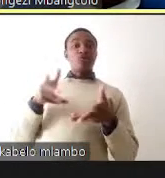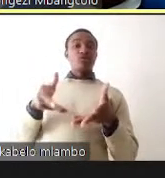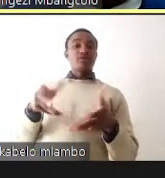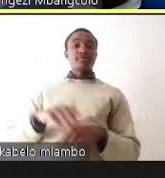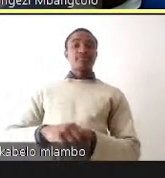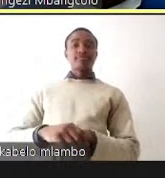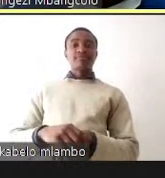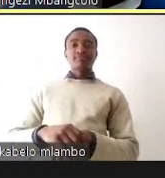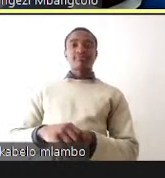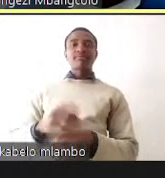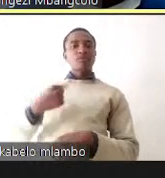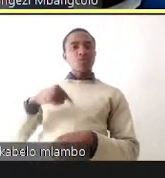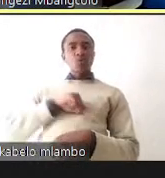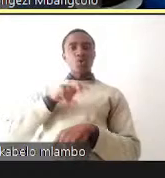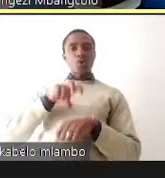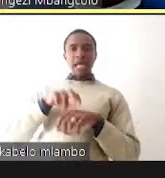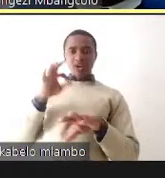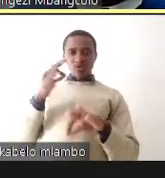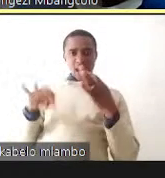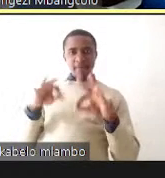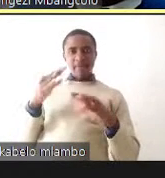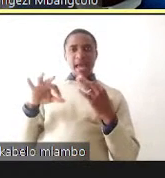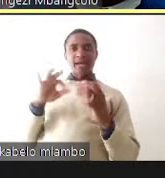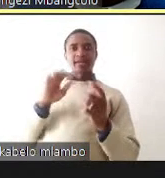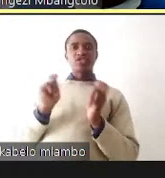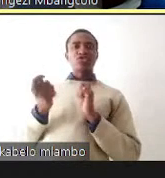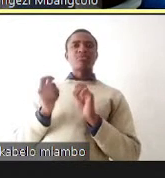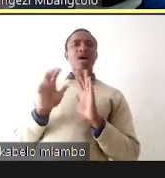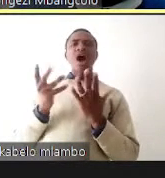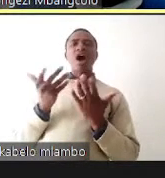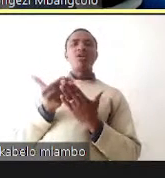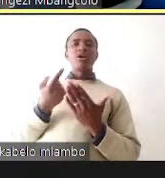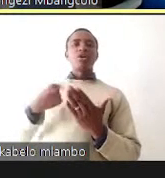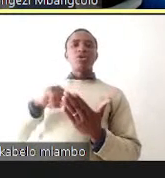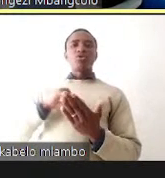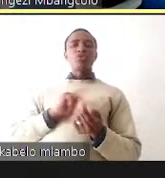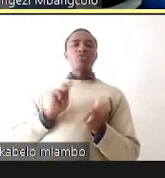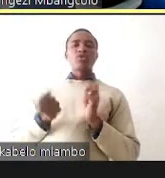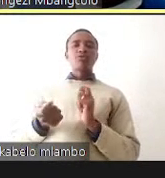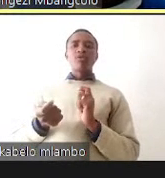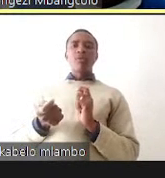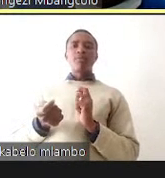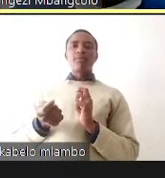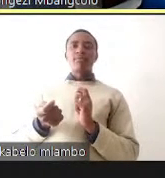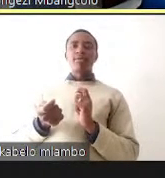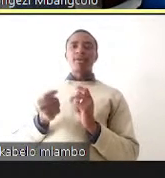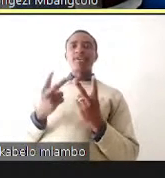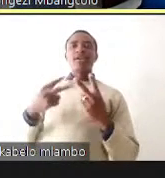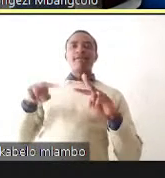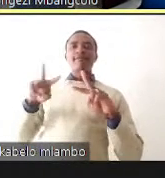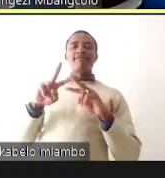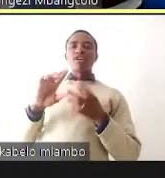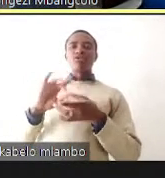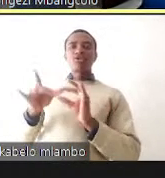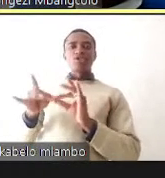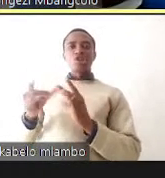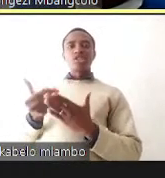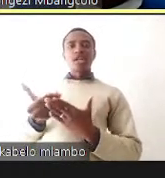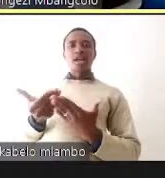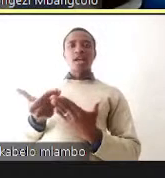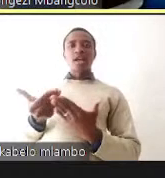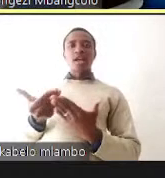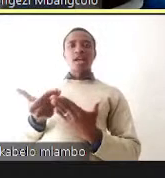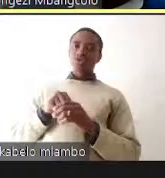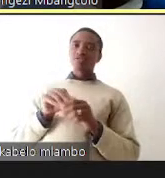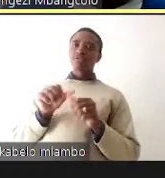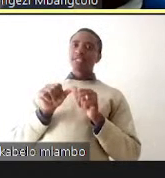had to unpack as far as the transformation. How do we transform the value chains in order for them to be inclusive,